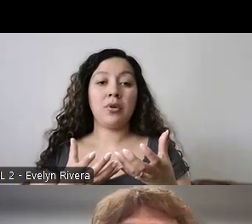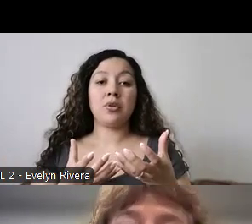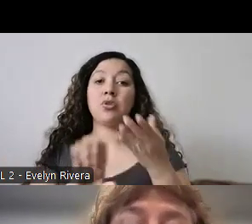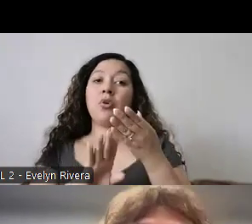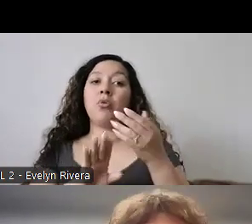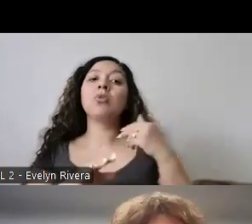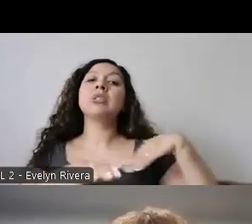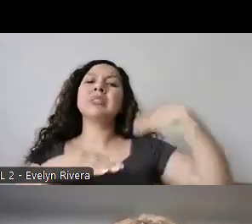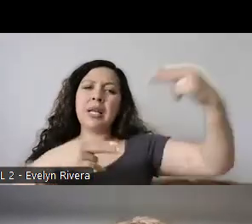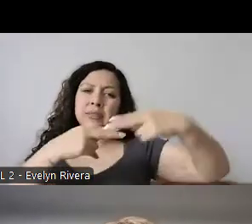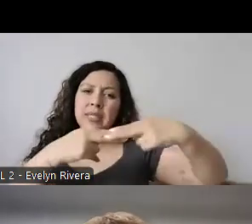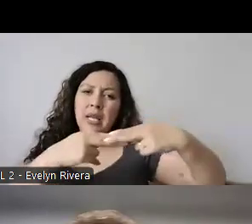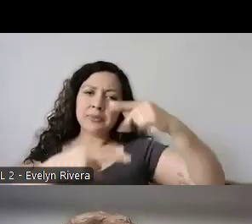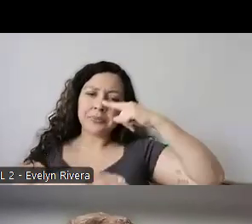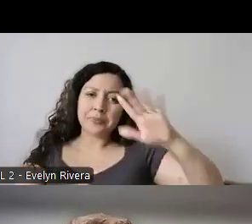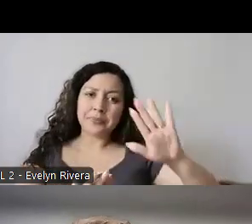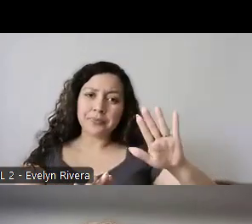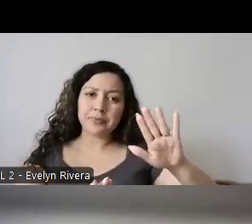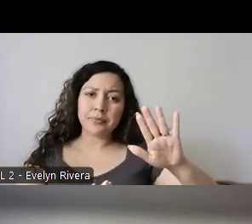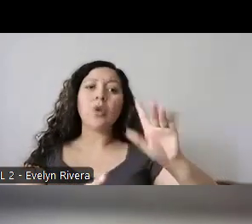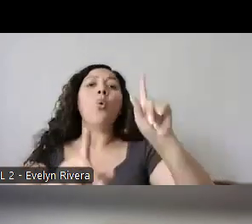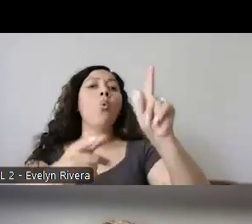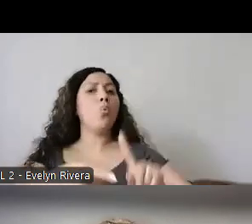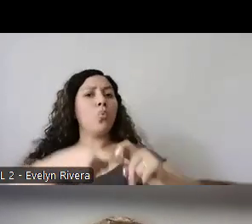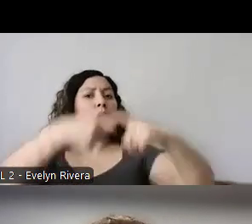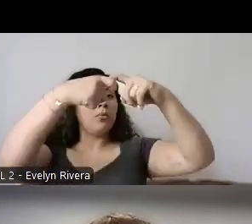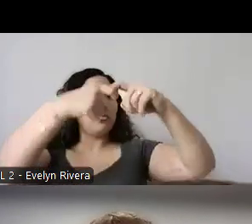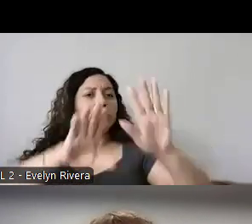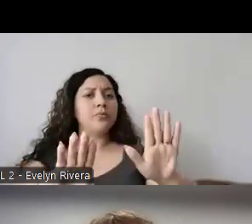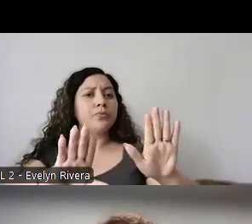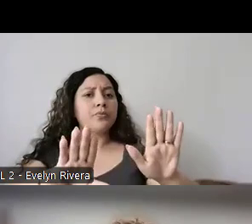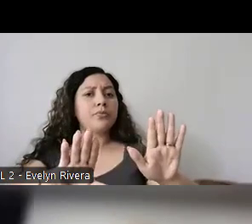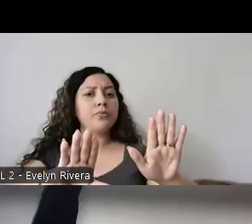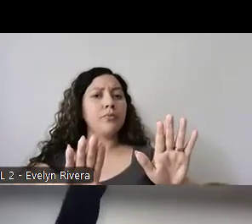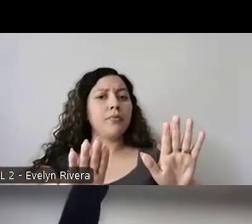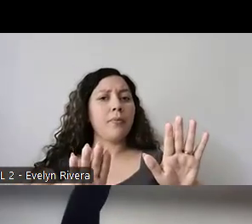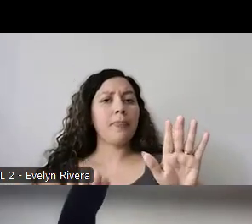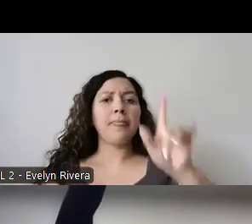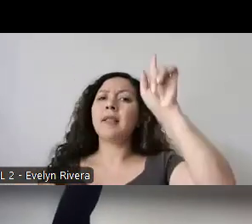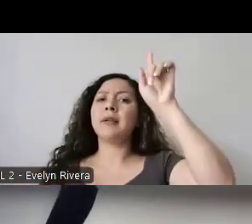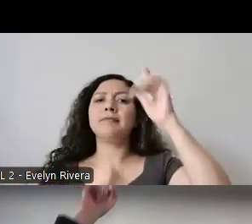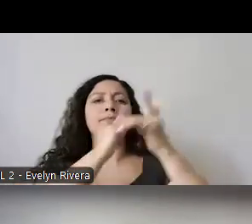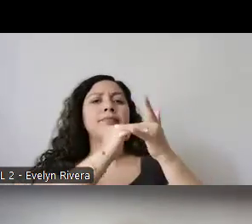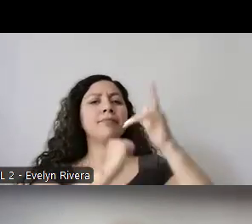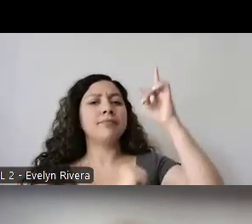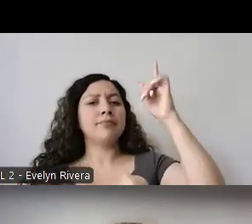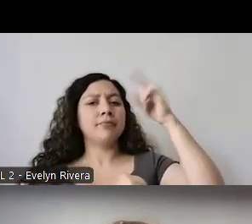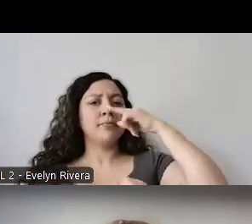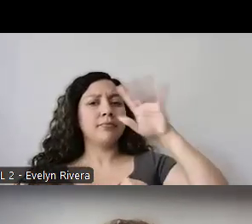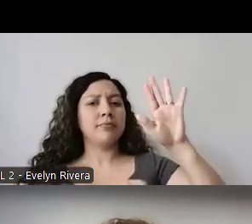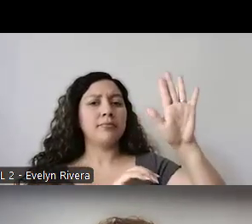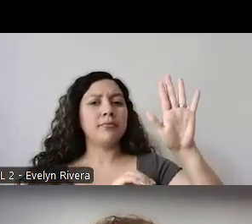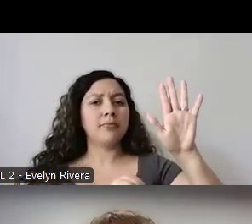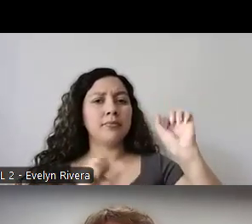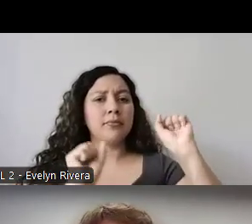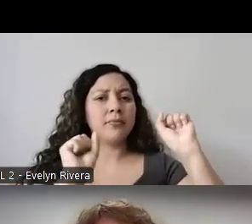slide. One moment, where's the mic? It's there. It is there, Yeah. okay. Can you Okay.